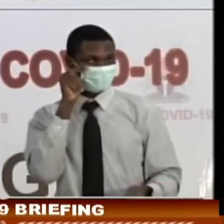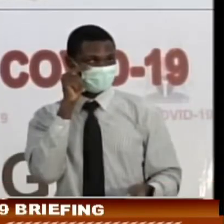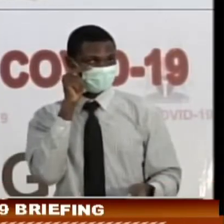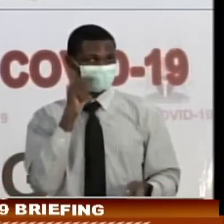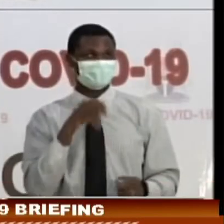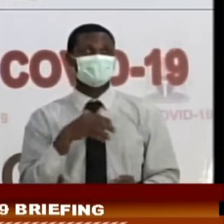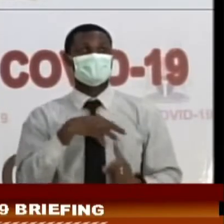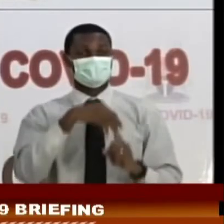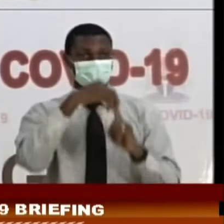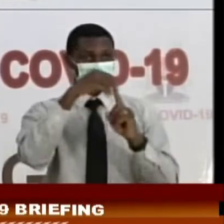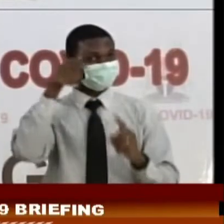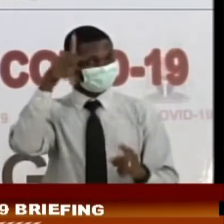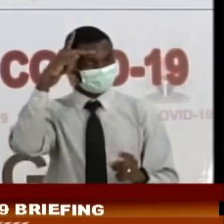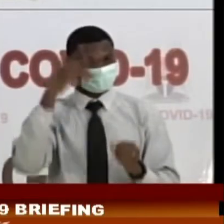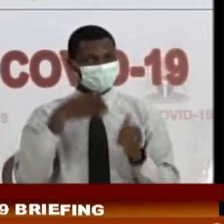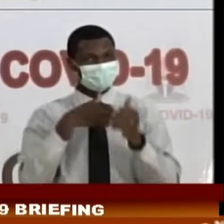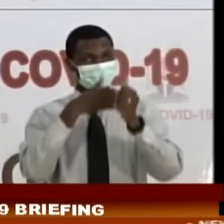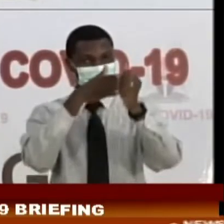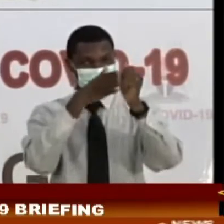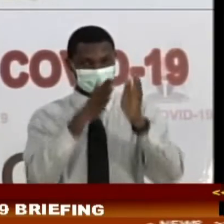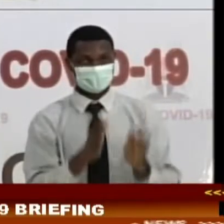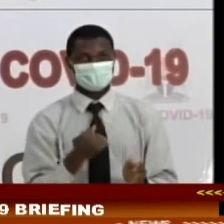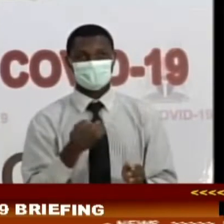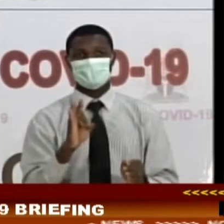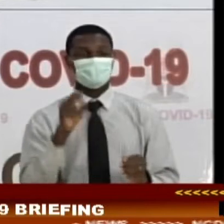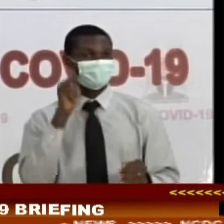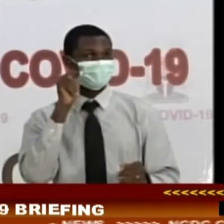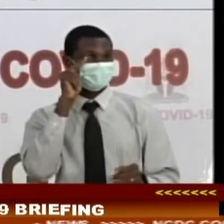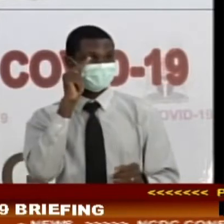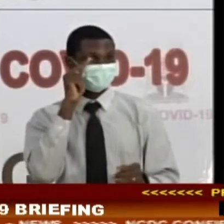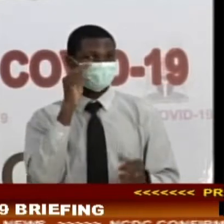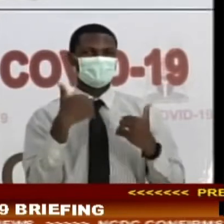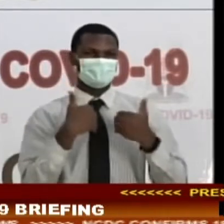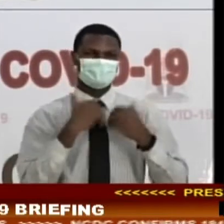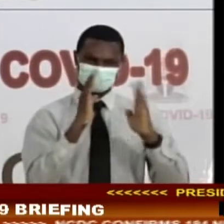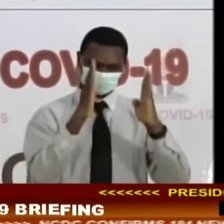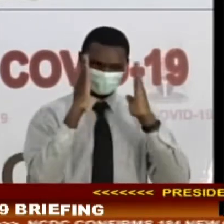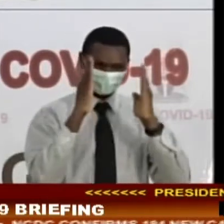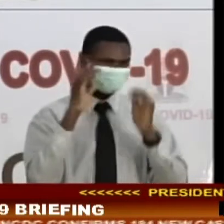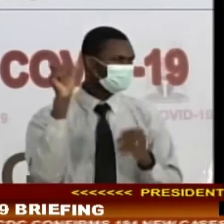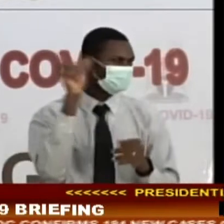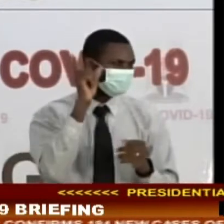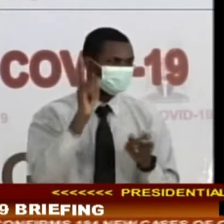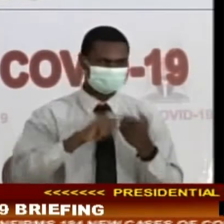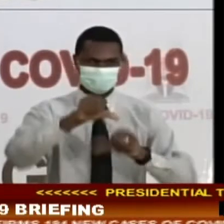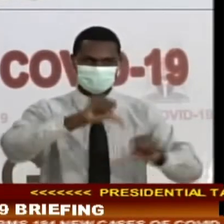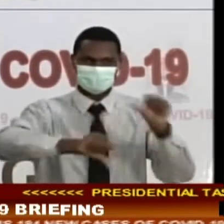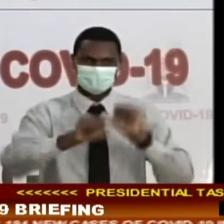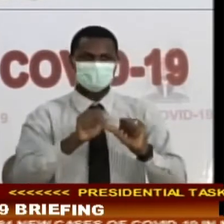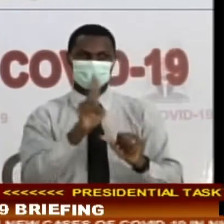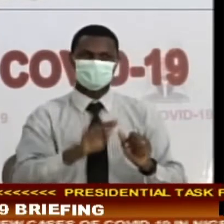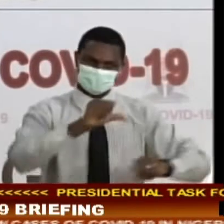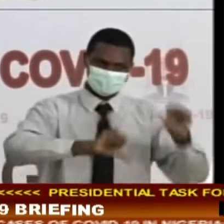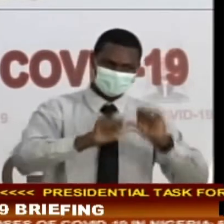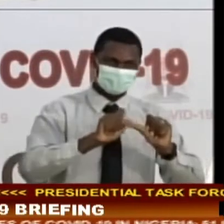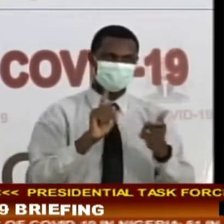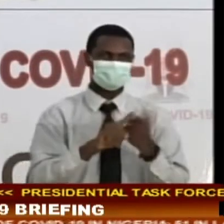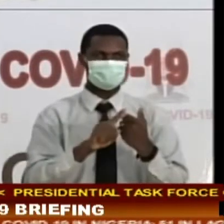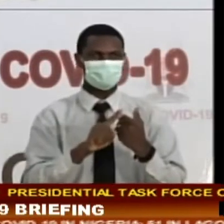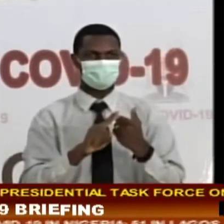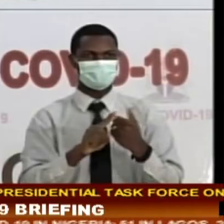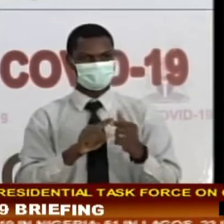political leadership of Nigeria that our leaders have actually listened to the science and use the science to drive action